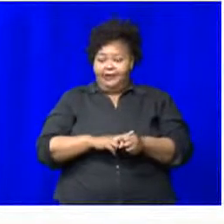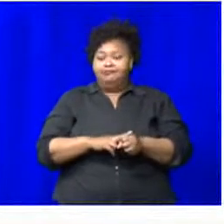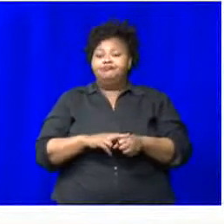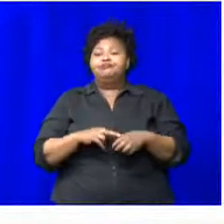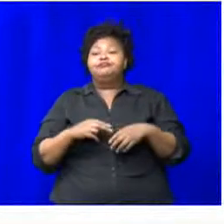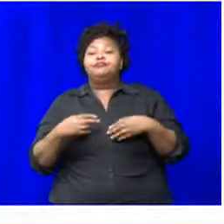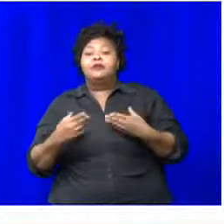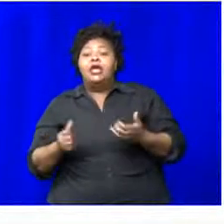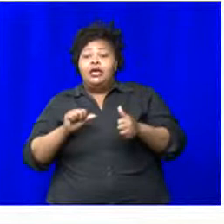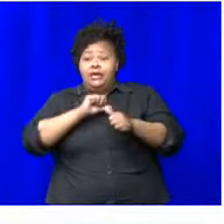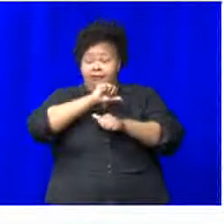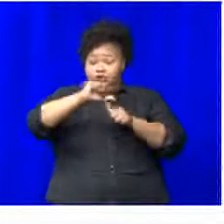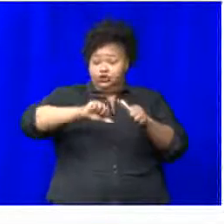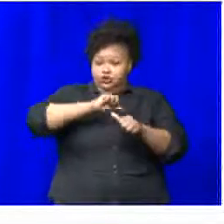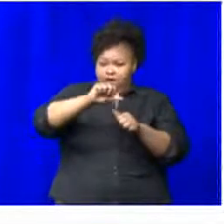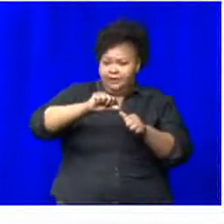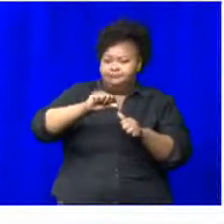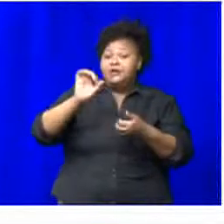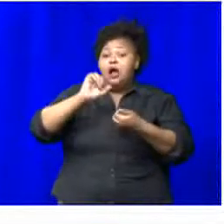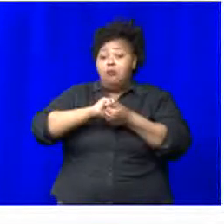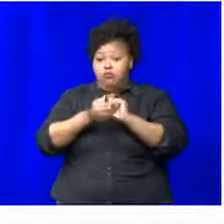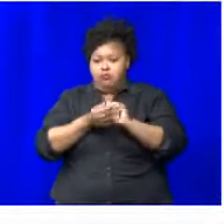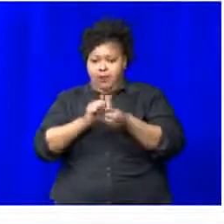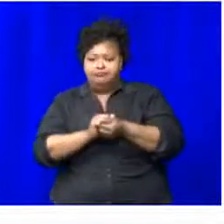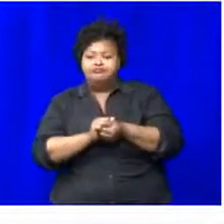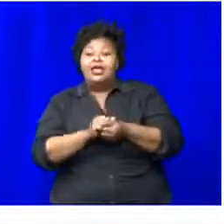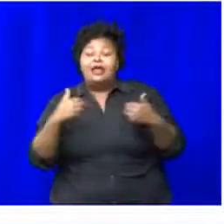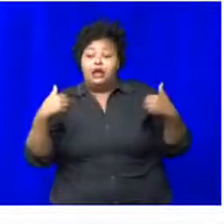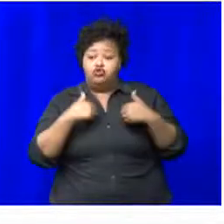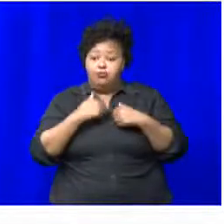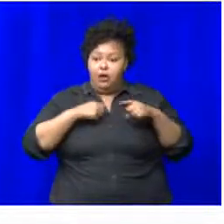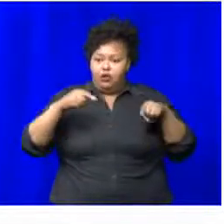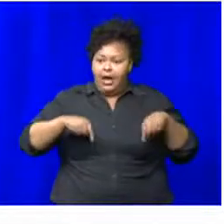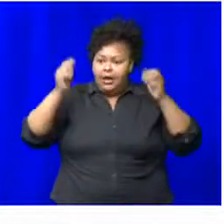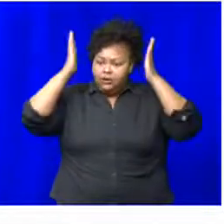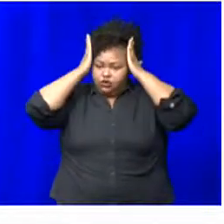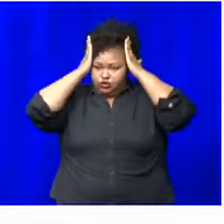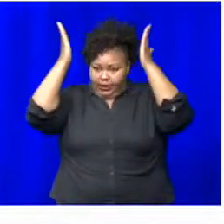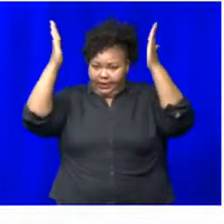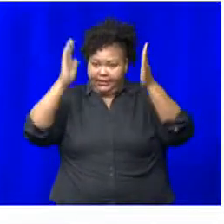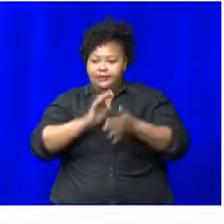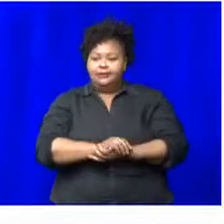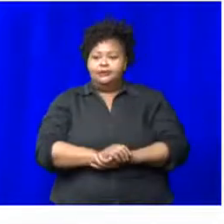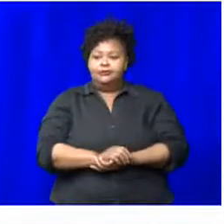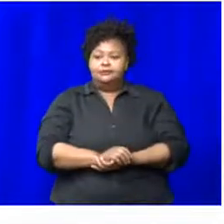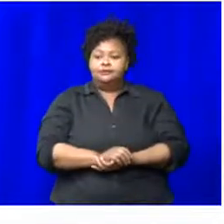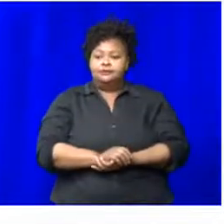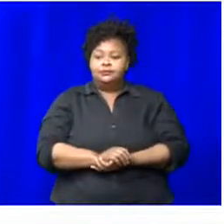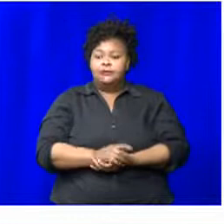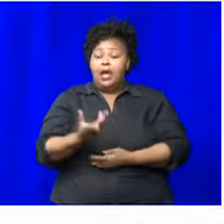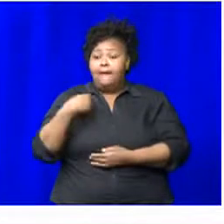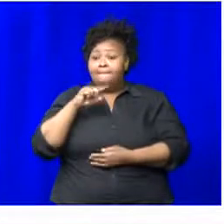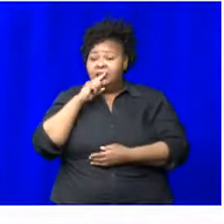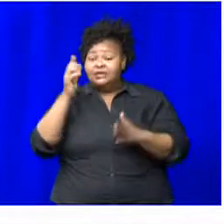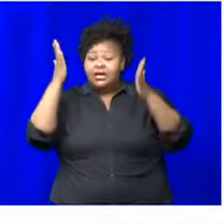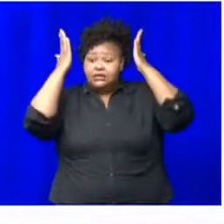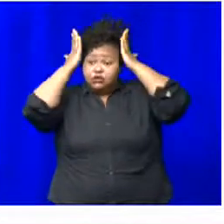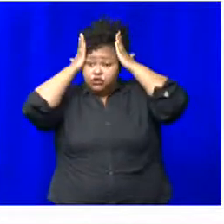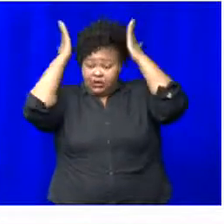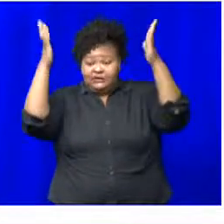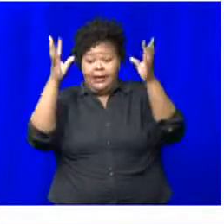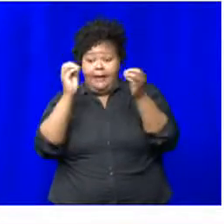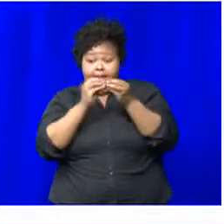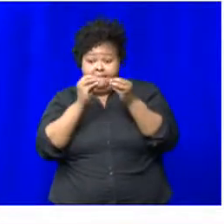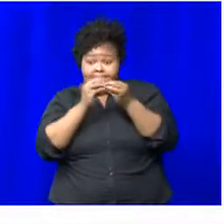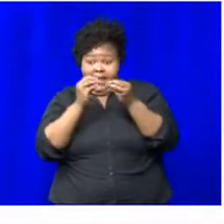that we are currently faced with as a country. However, from our point of view as a financier, one of the main